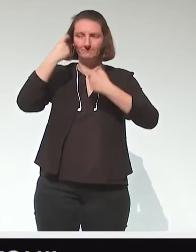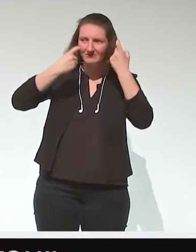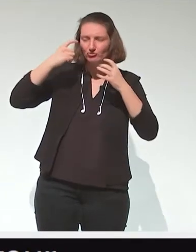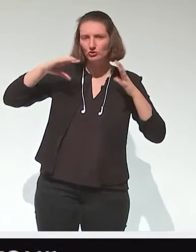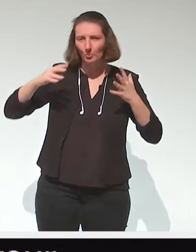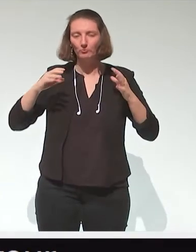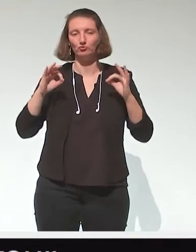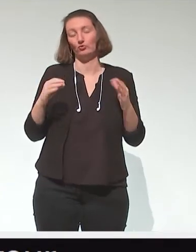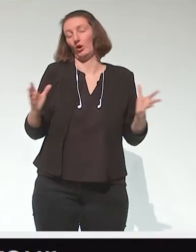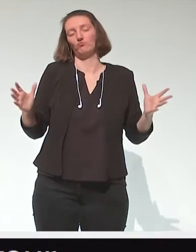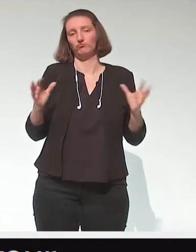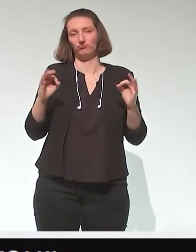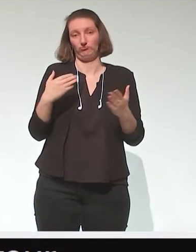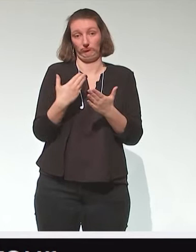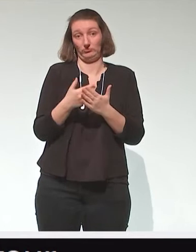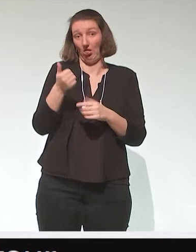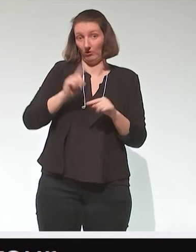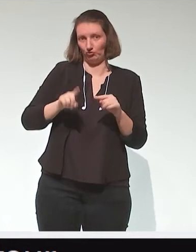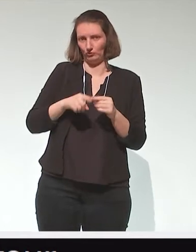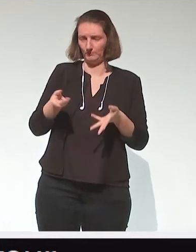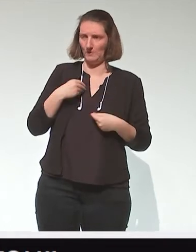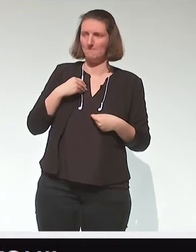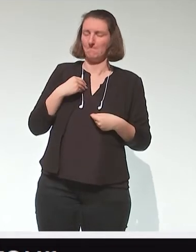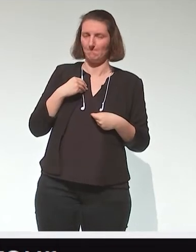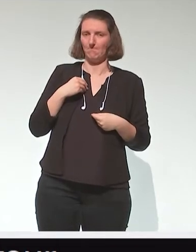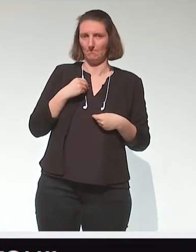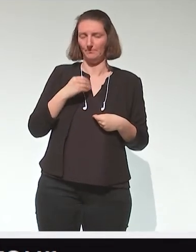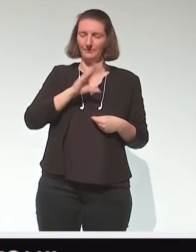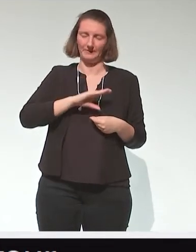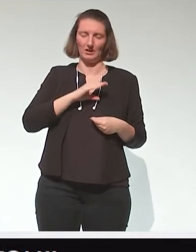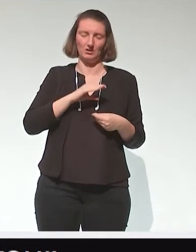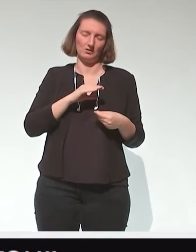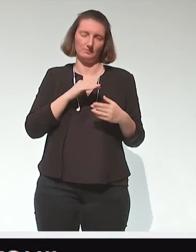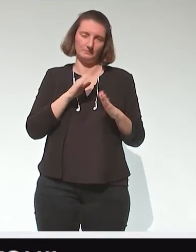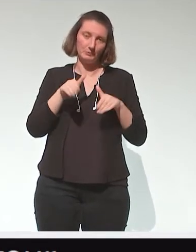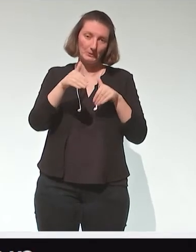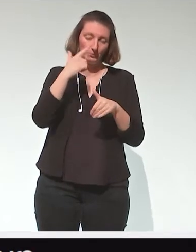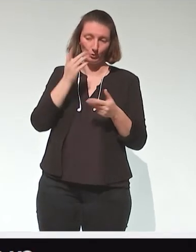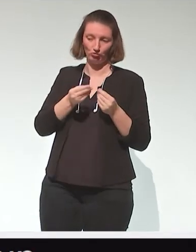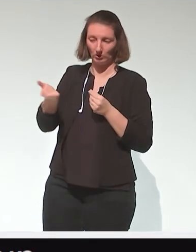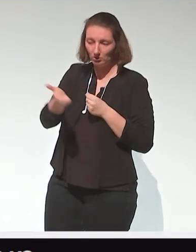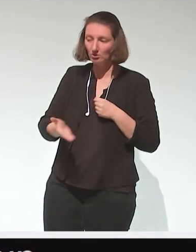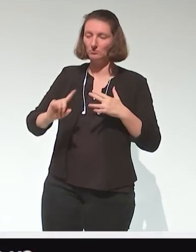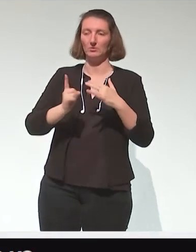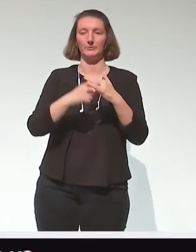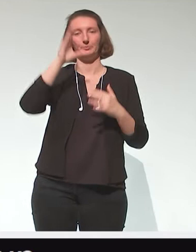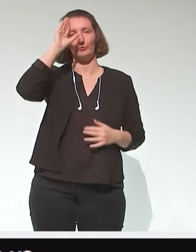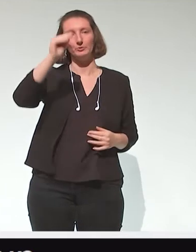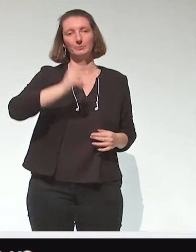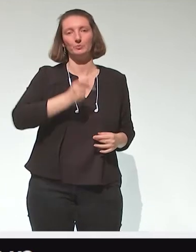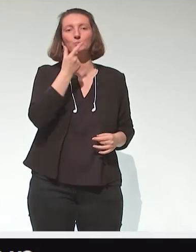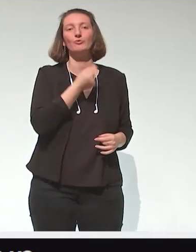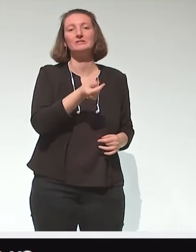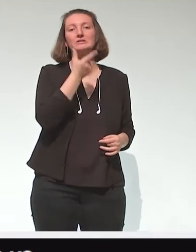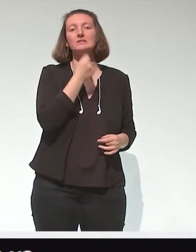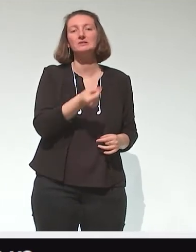the results we were hoping for, but we are counting on it, and we feel